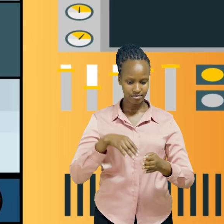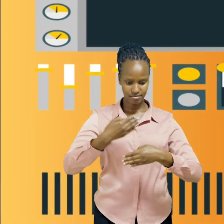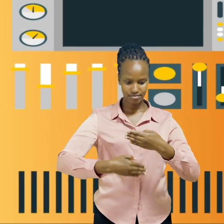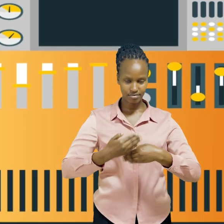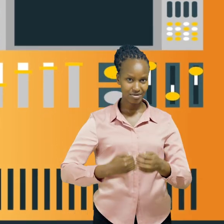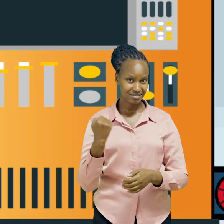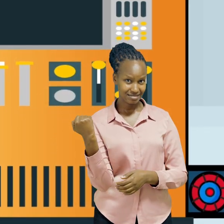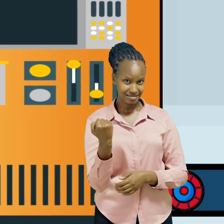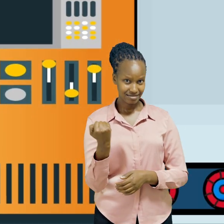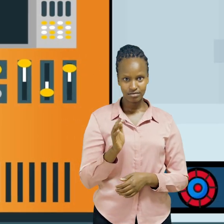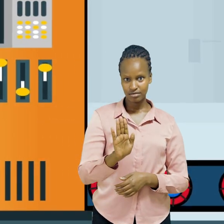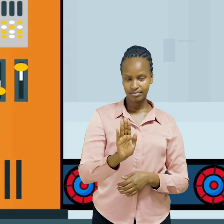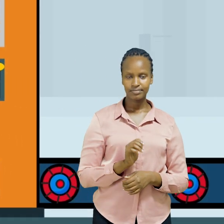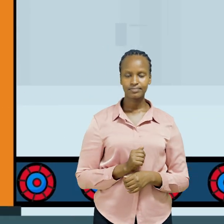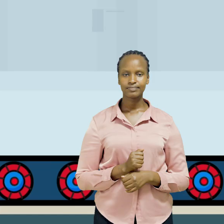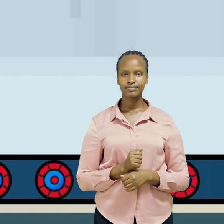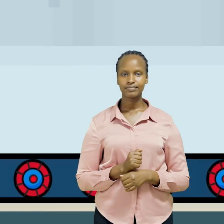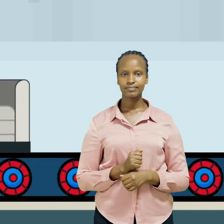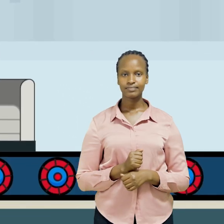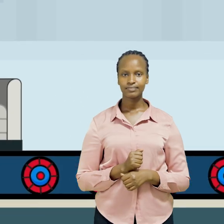a mattress, and a leather cloth.